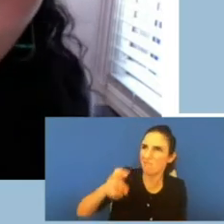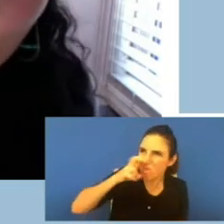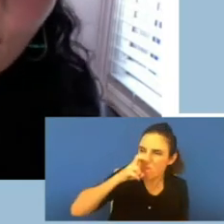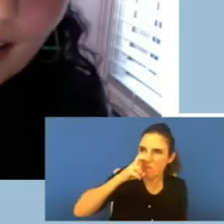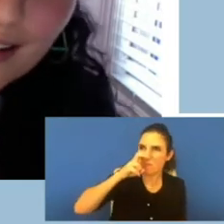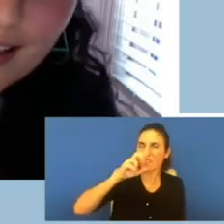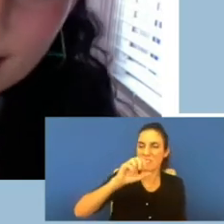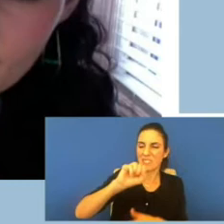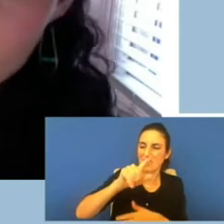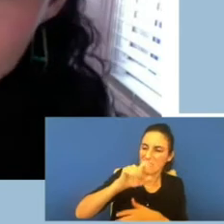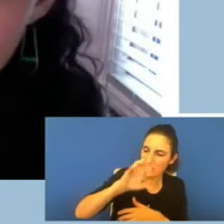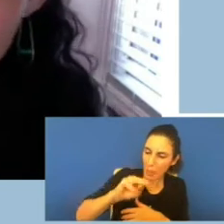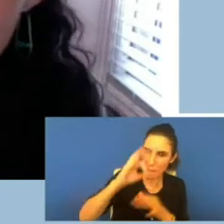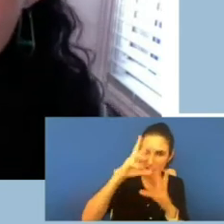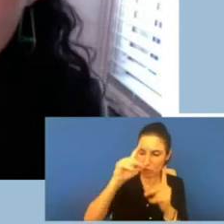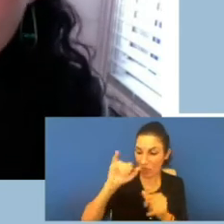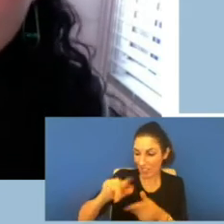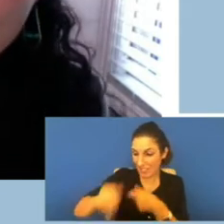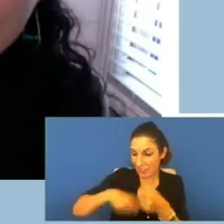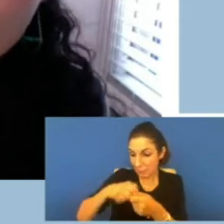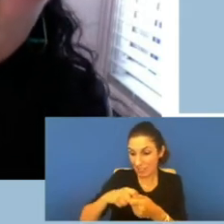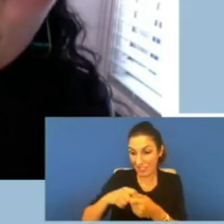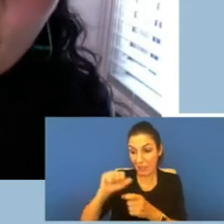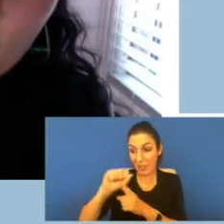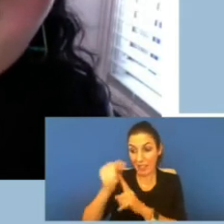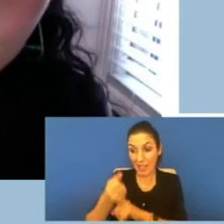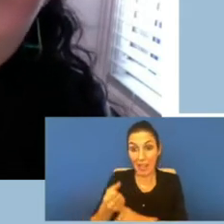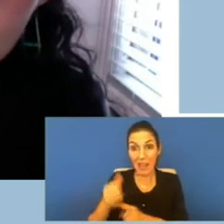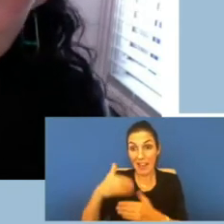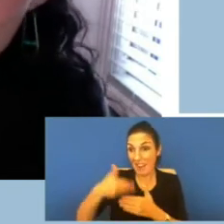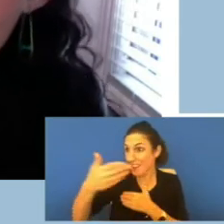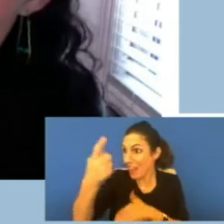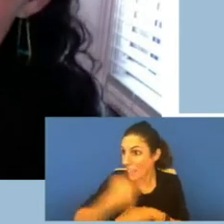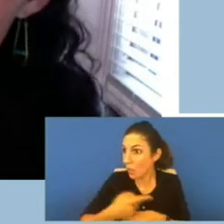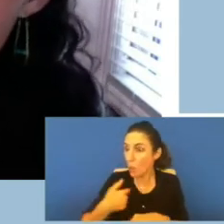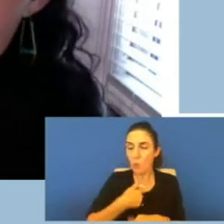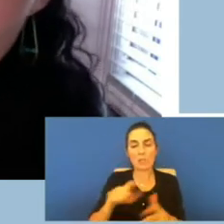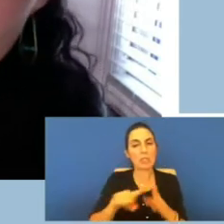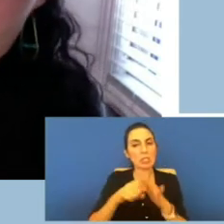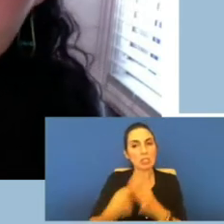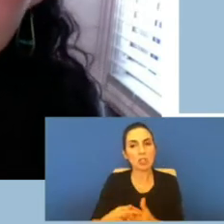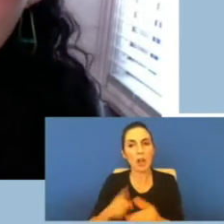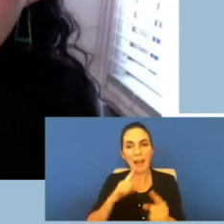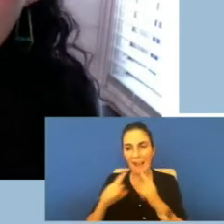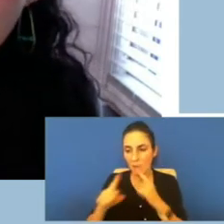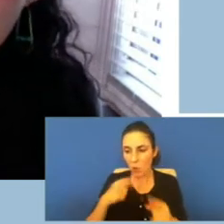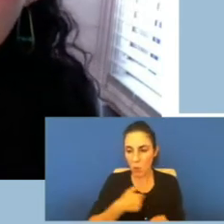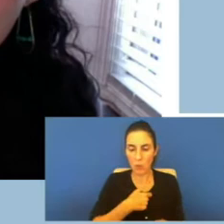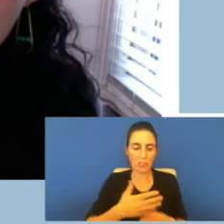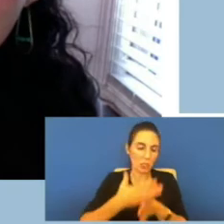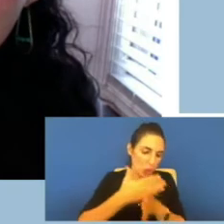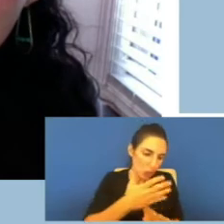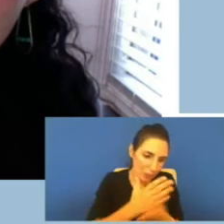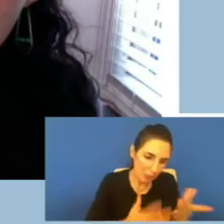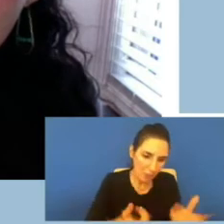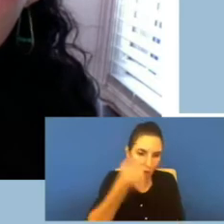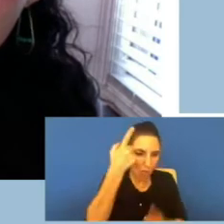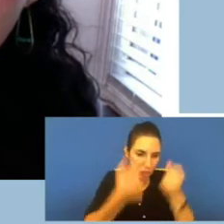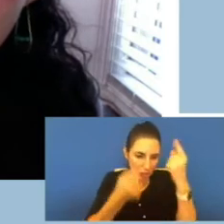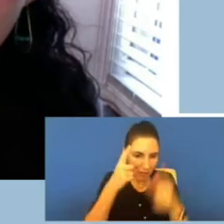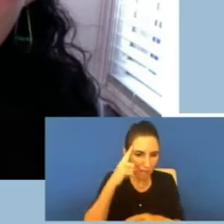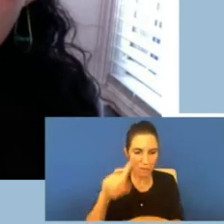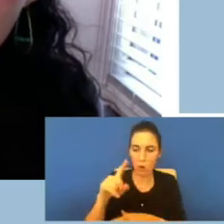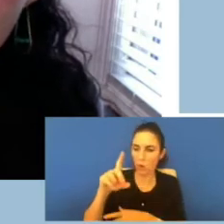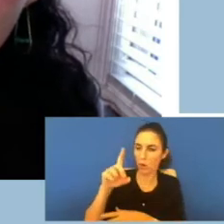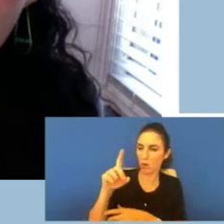so in this particular case, the next day, we opened up a conversation. We shared some understandings around the role of drones